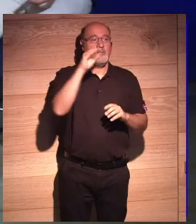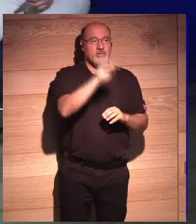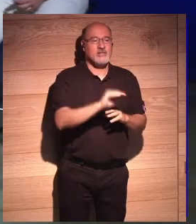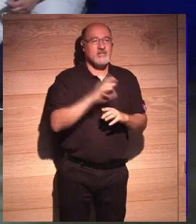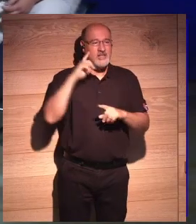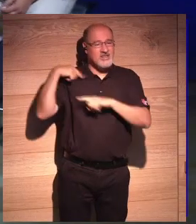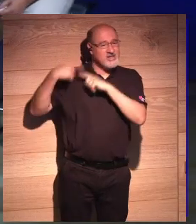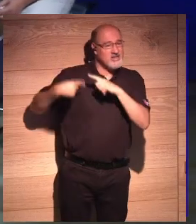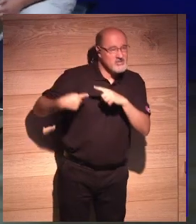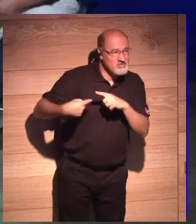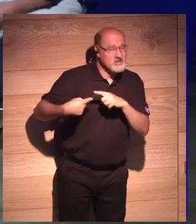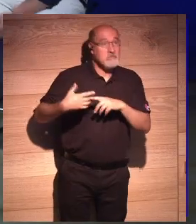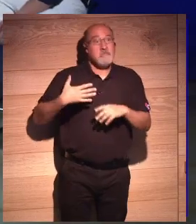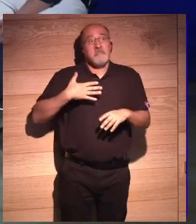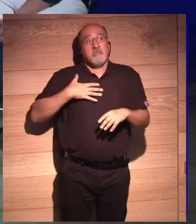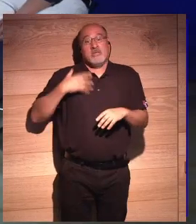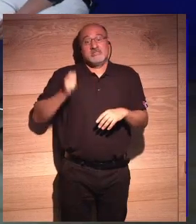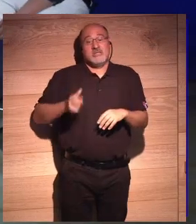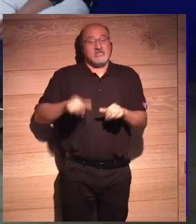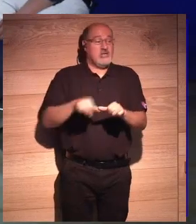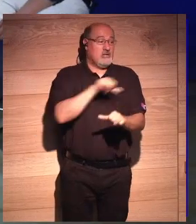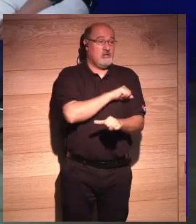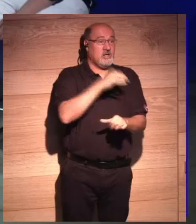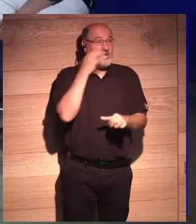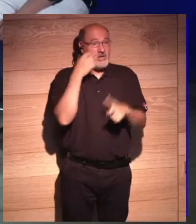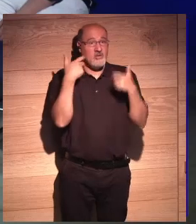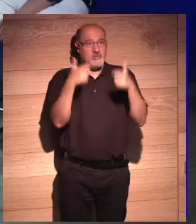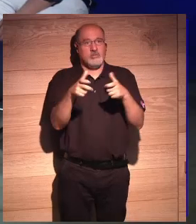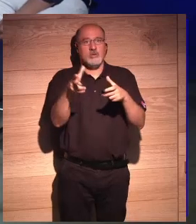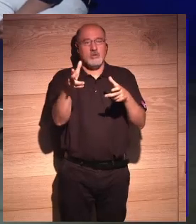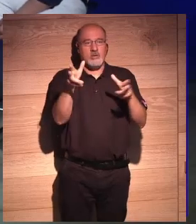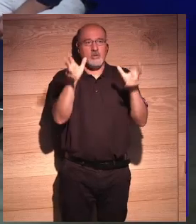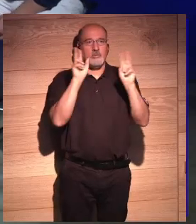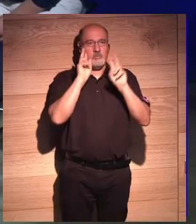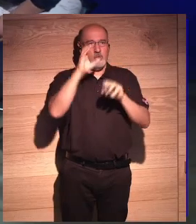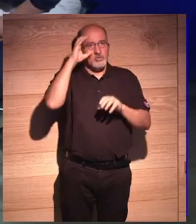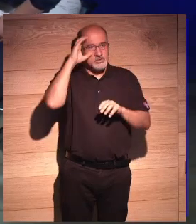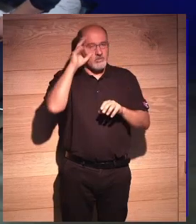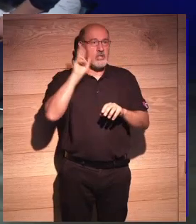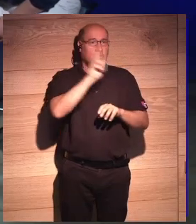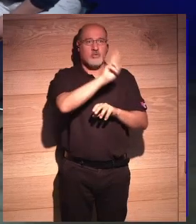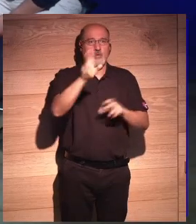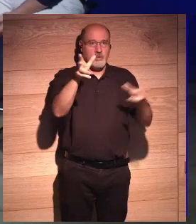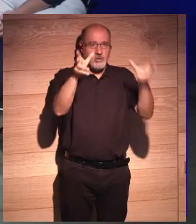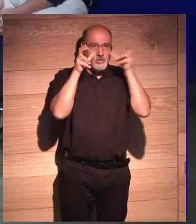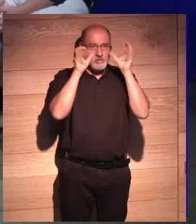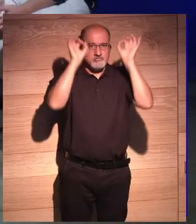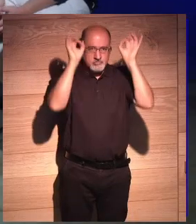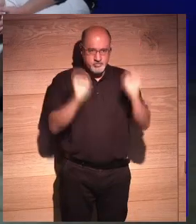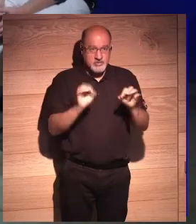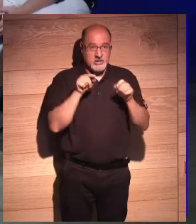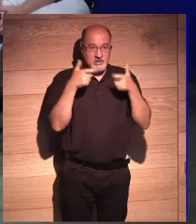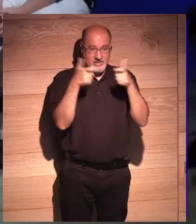a question. Traditionally, I think that we've seen a reality as what something that we can see.